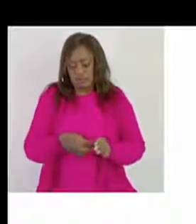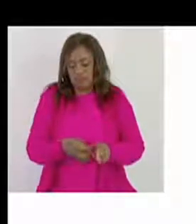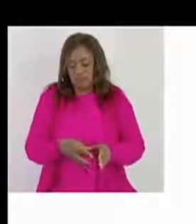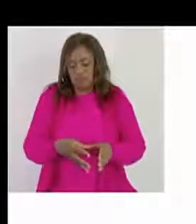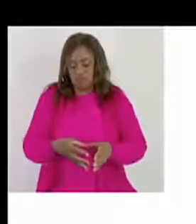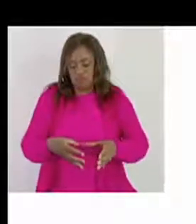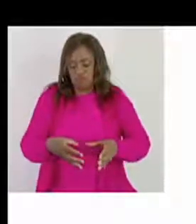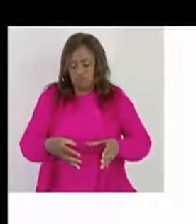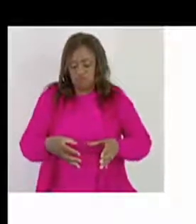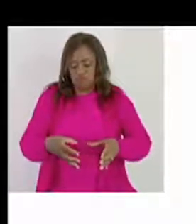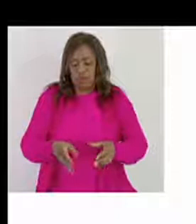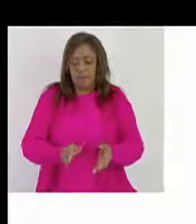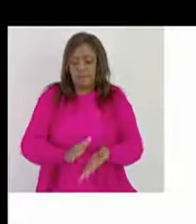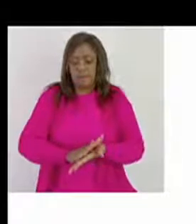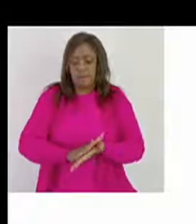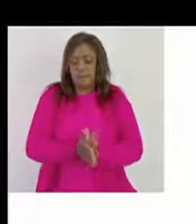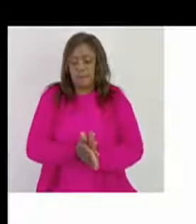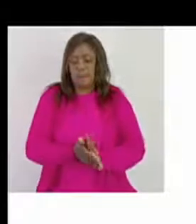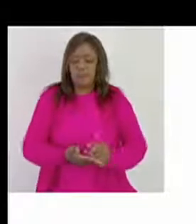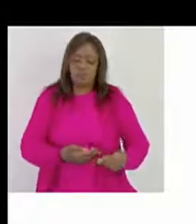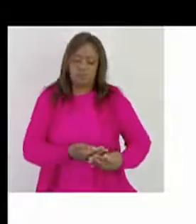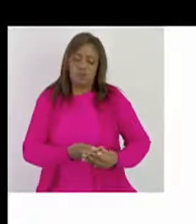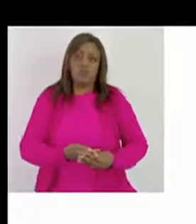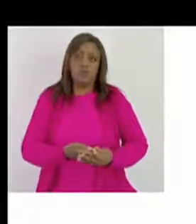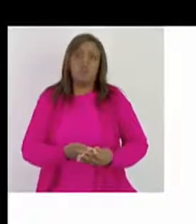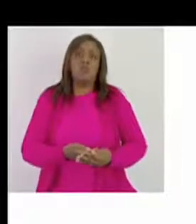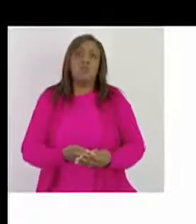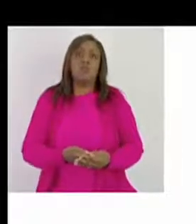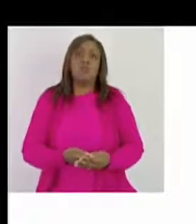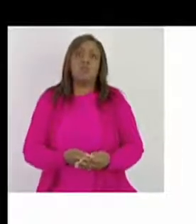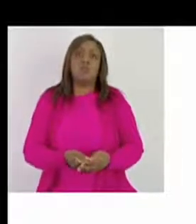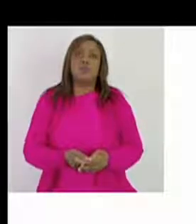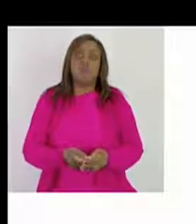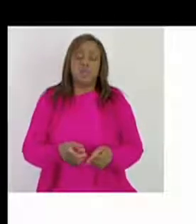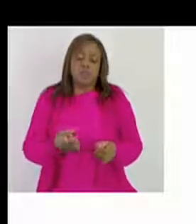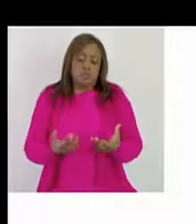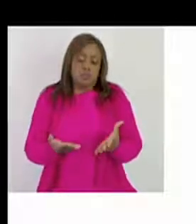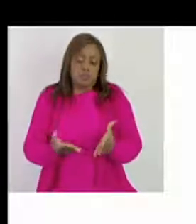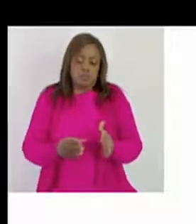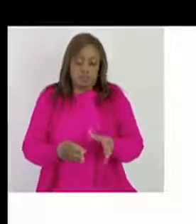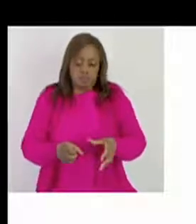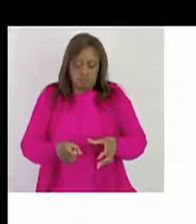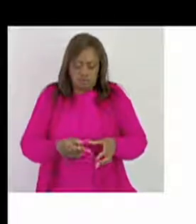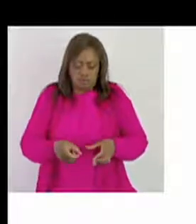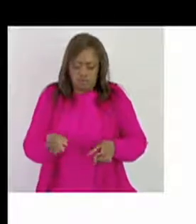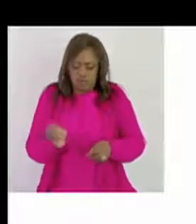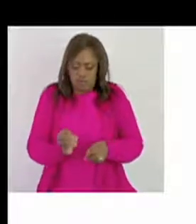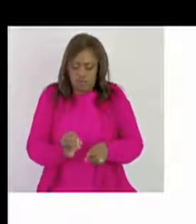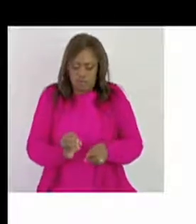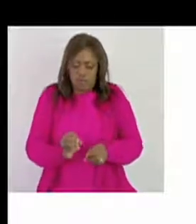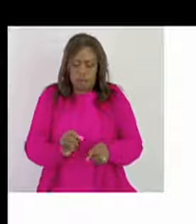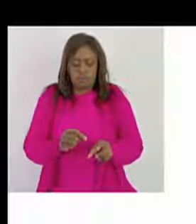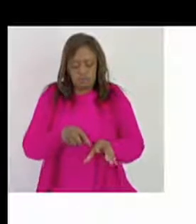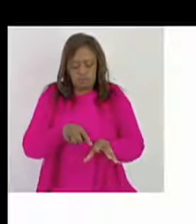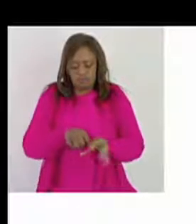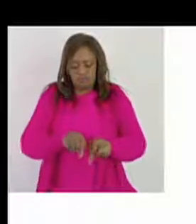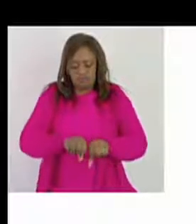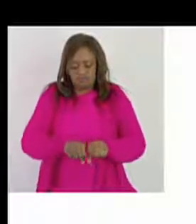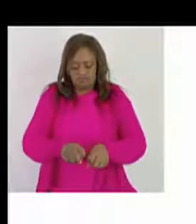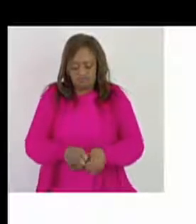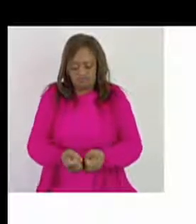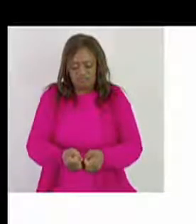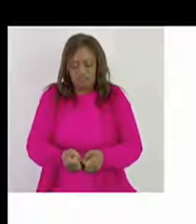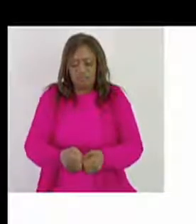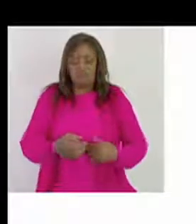baby. If fertilization does not occur, the uterus lining begins to break down